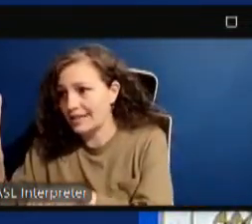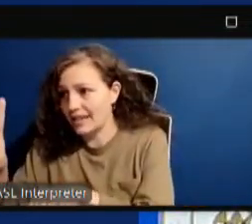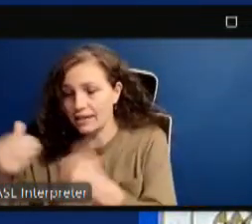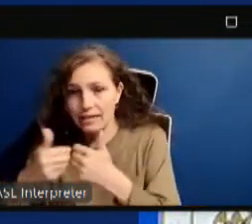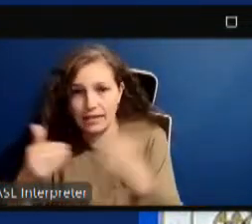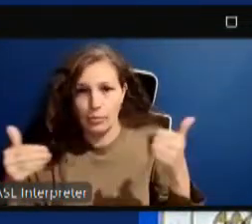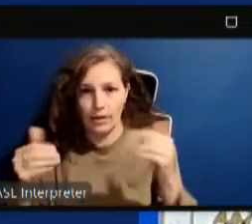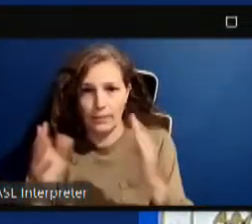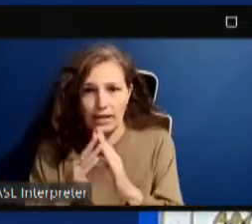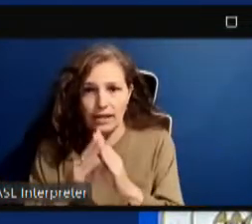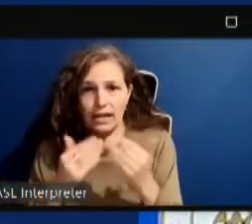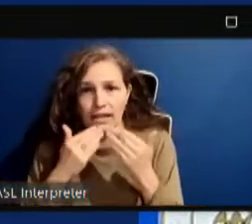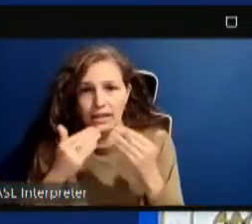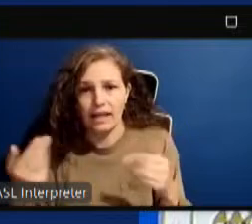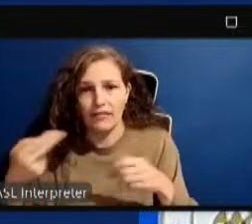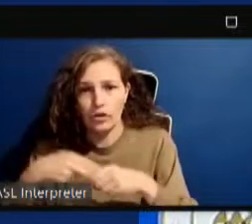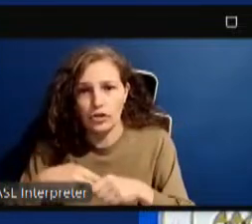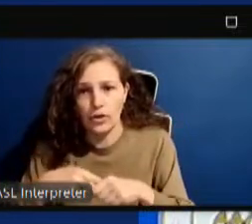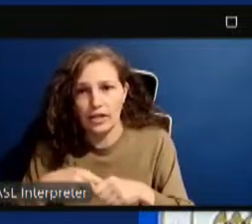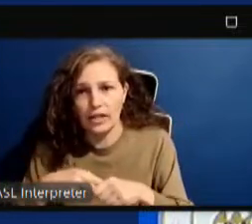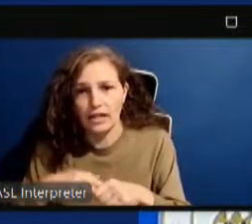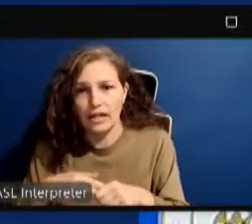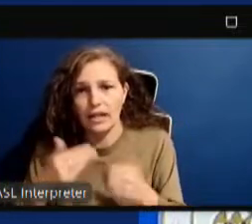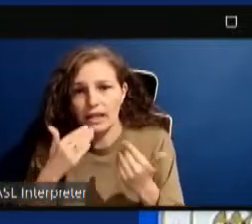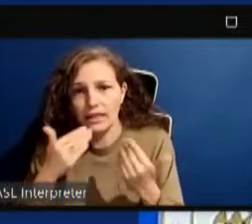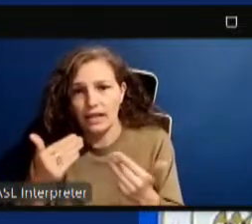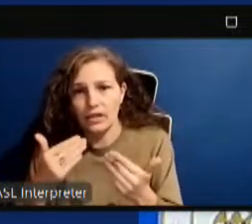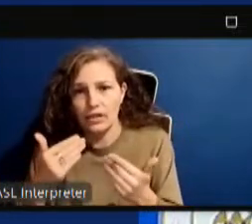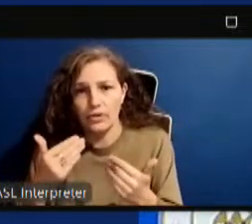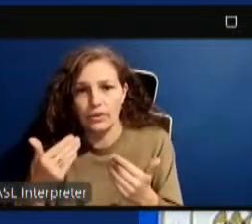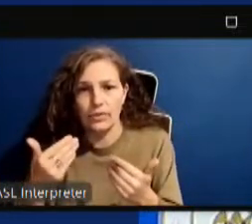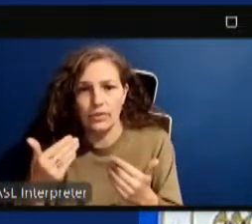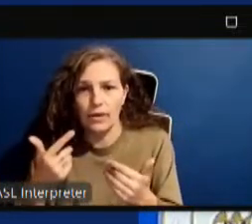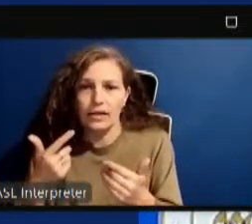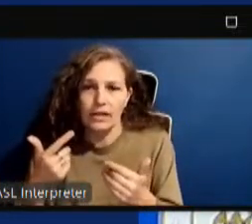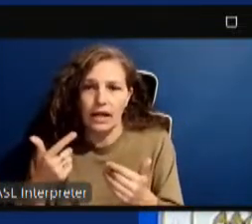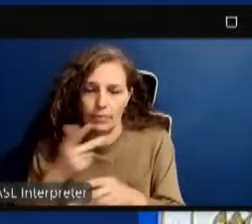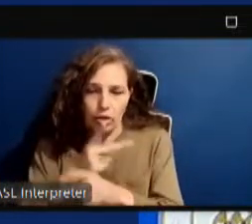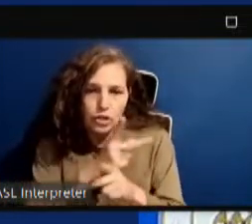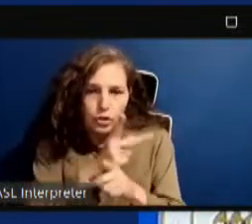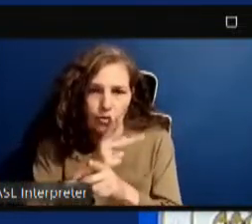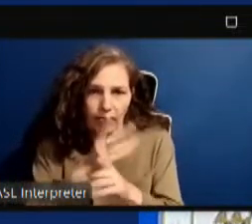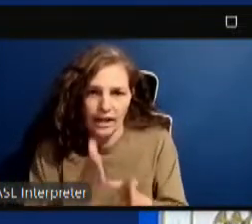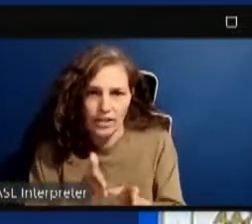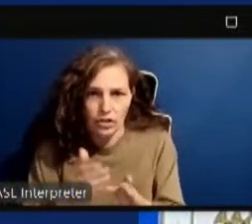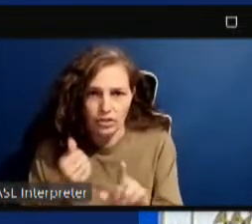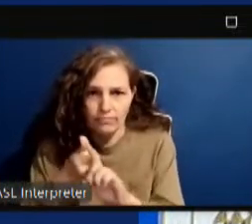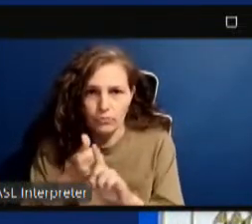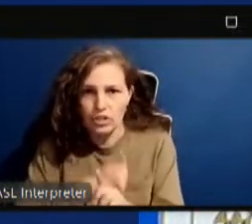us. On behalf of the supervisor, again, she sends her regrets that she wasn't able to make it today as she's traveling